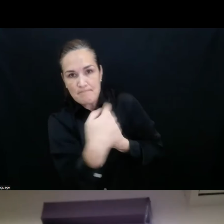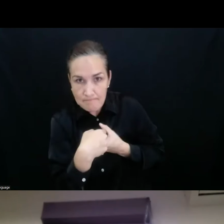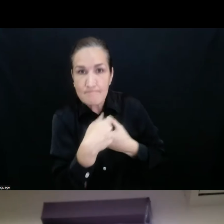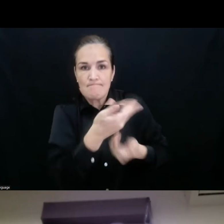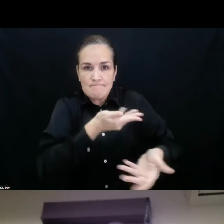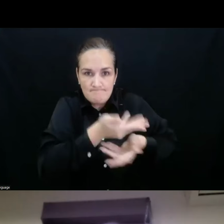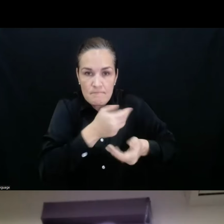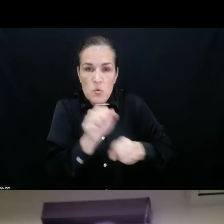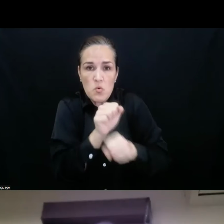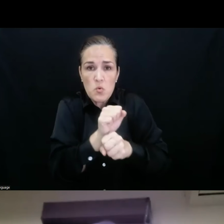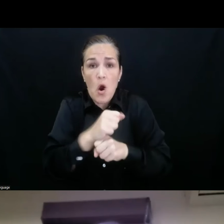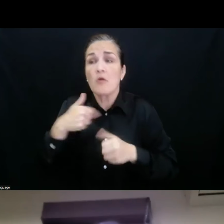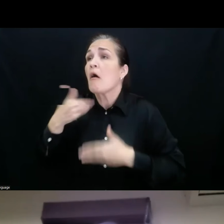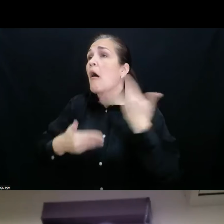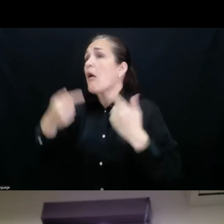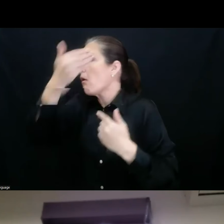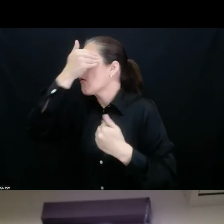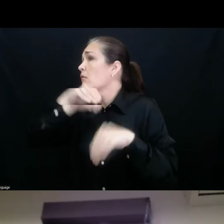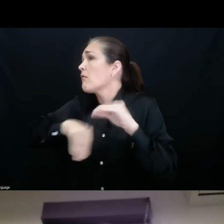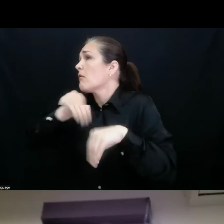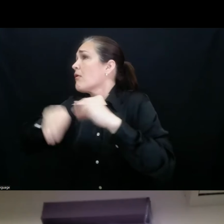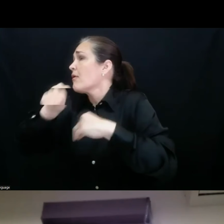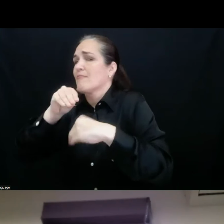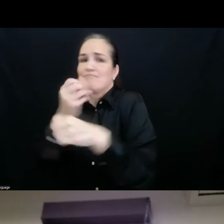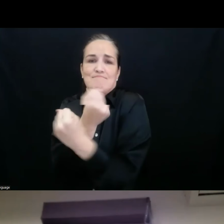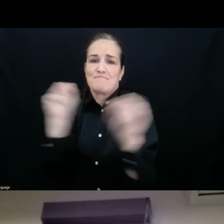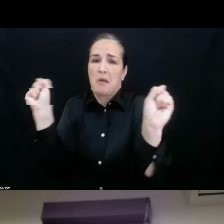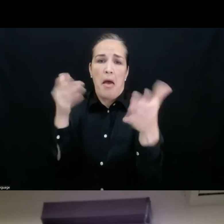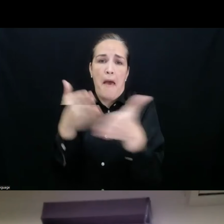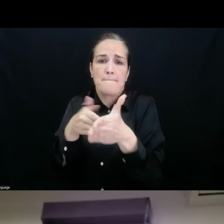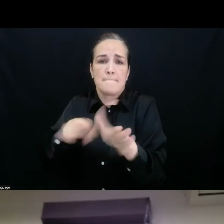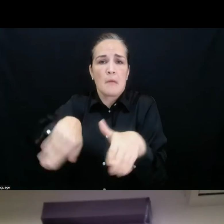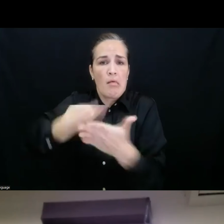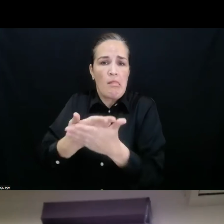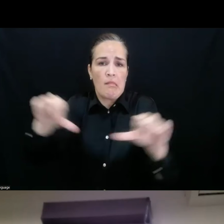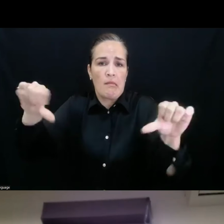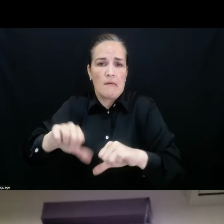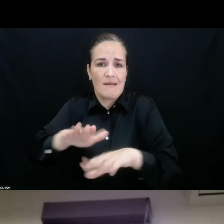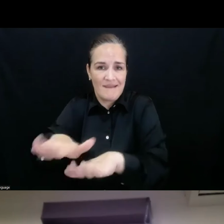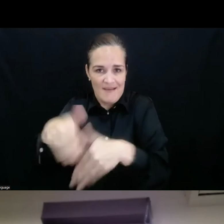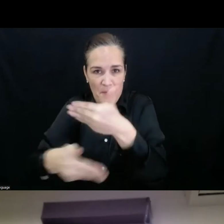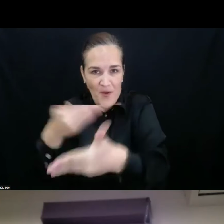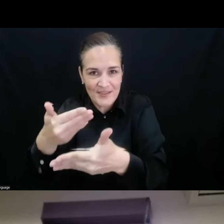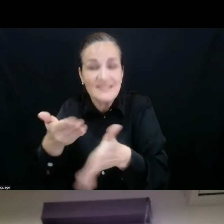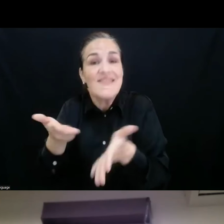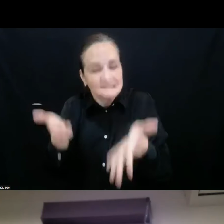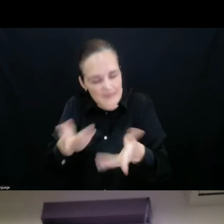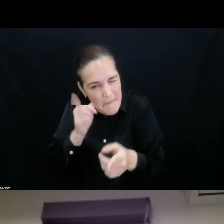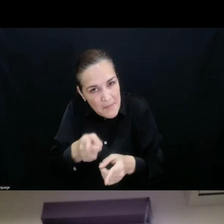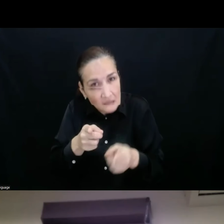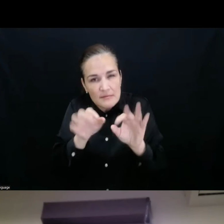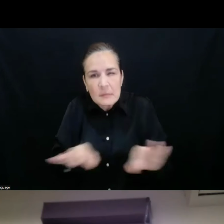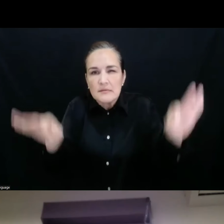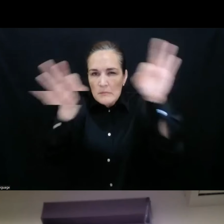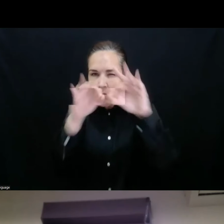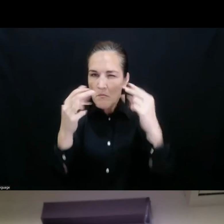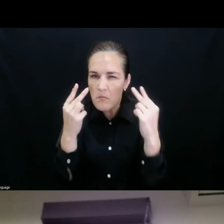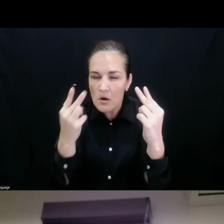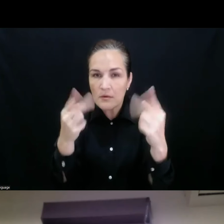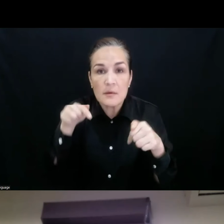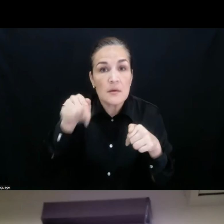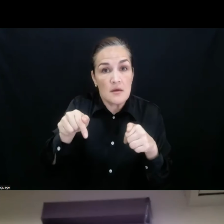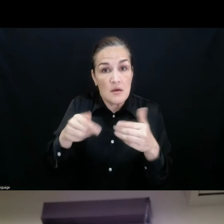actually successful implementation of your interventions later on. So I think it would be always good that